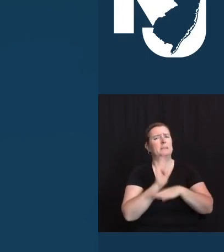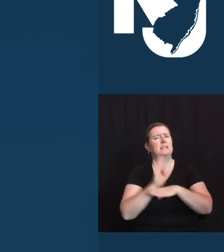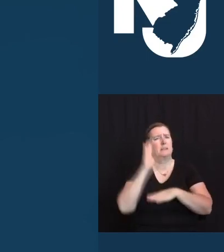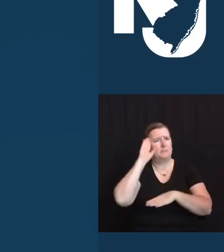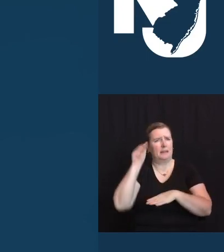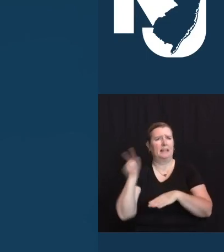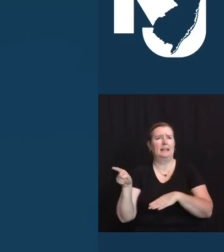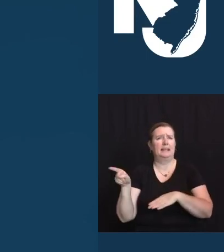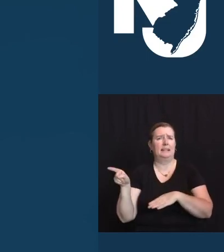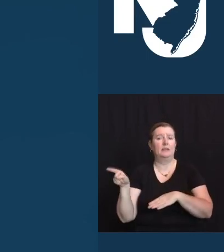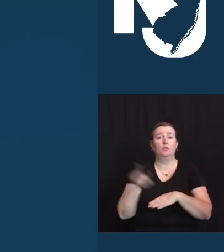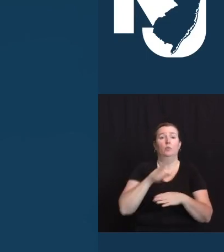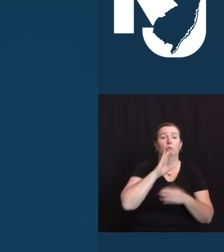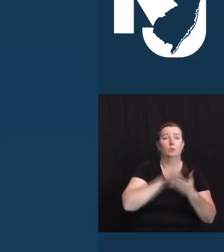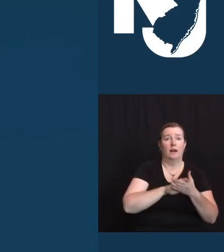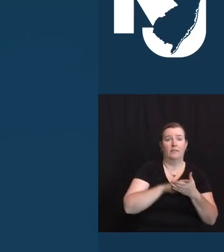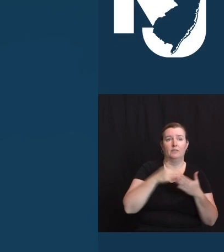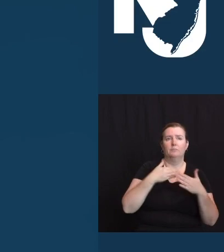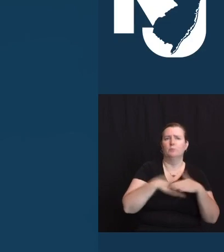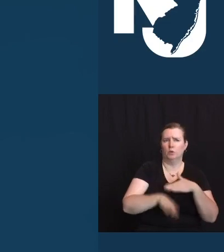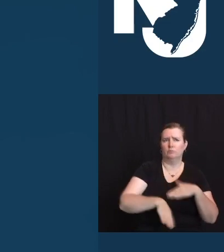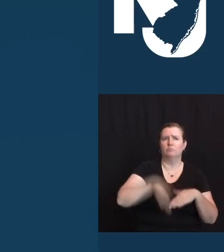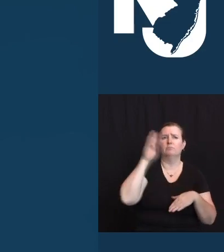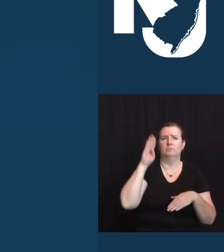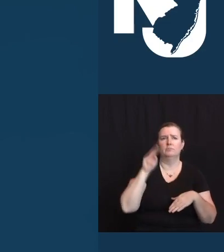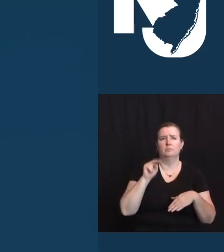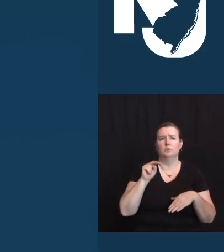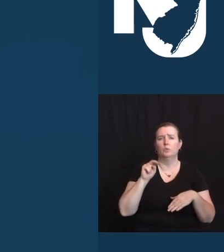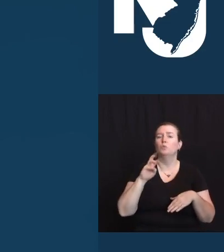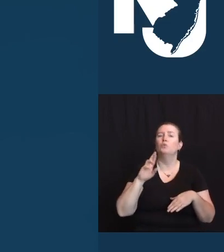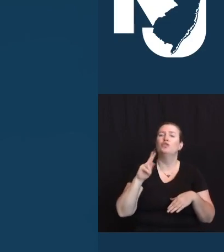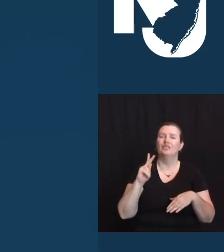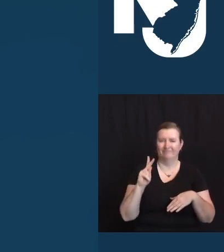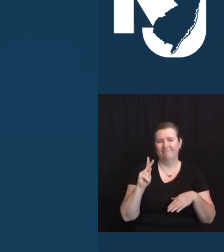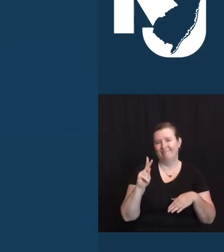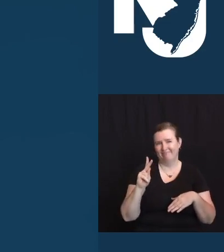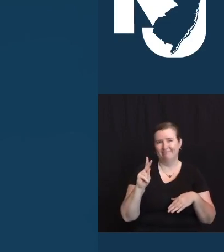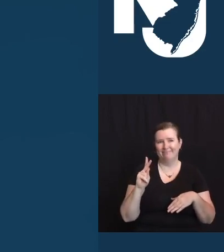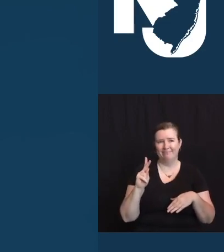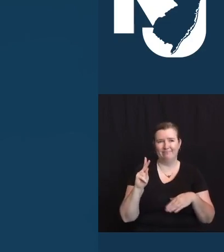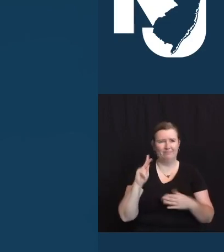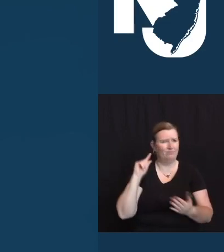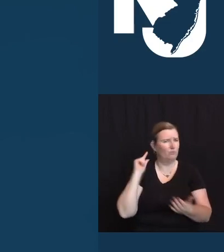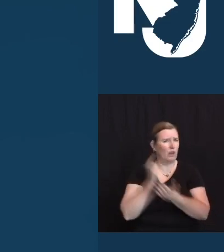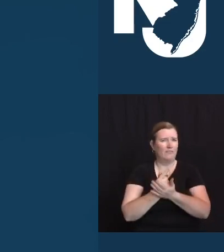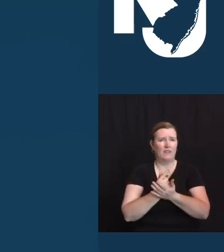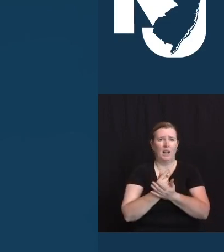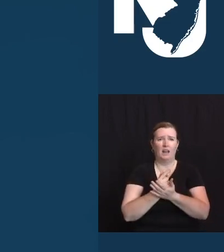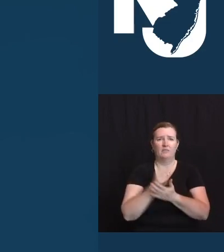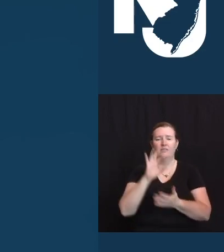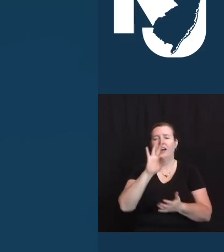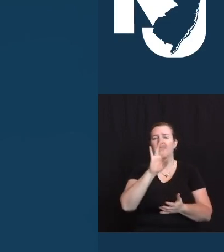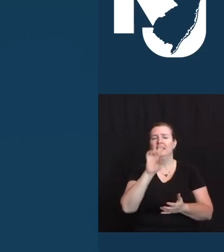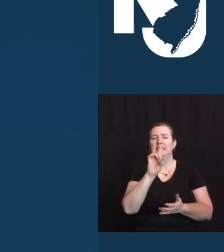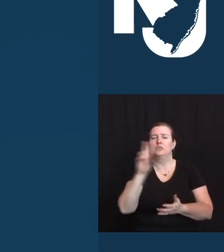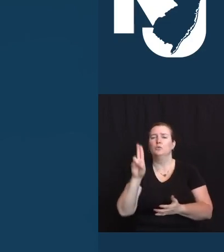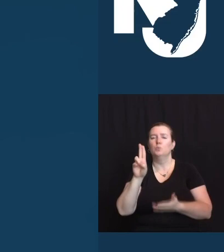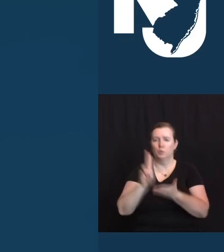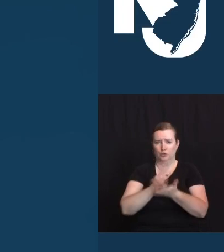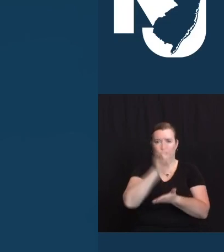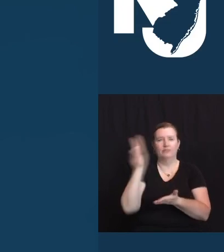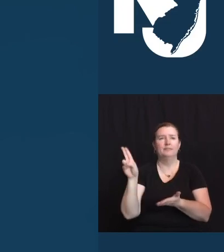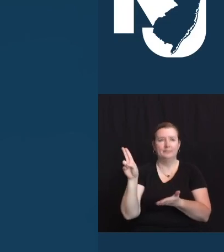She was a native born and raised in Newark and a graduate of Fairleigh Dickinson University. And she was an entrepreneur in her own right and